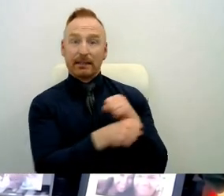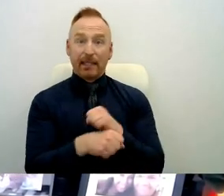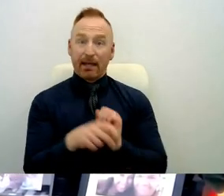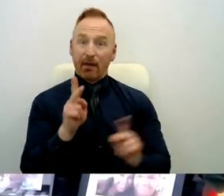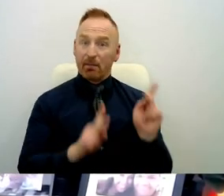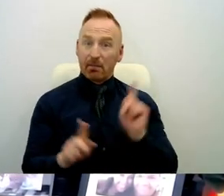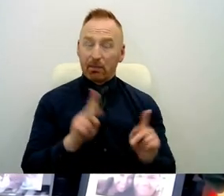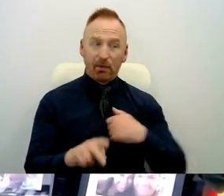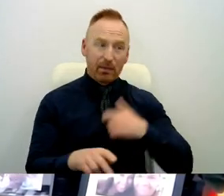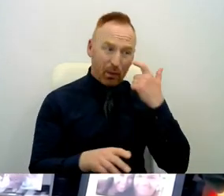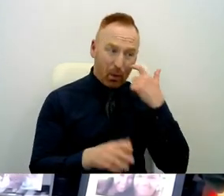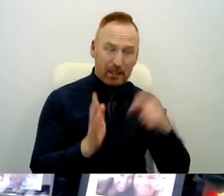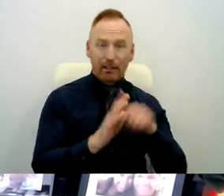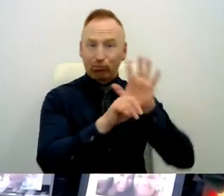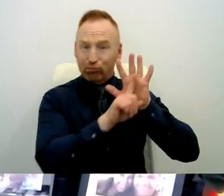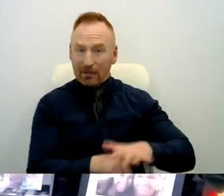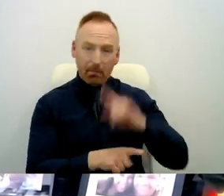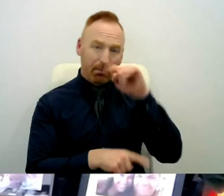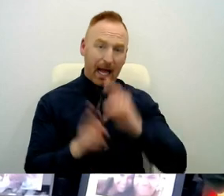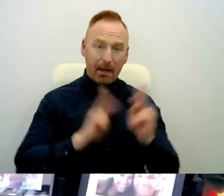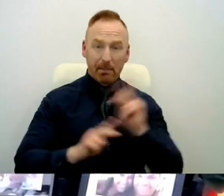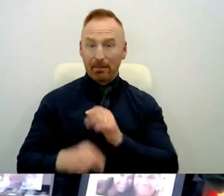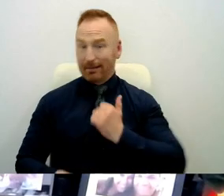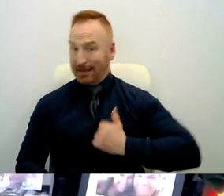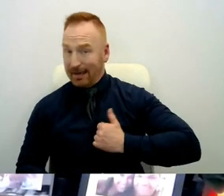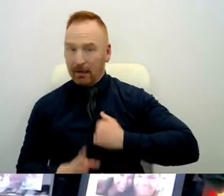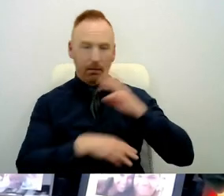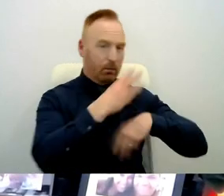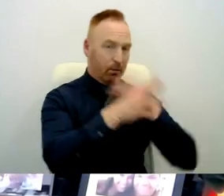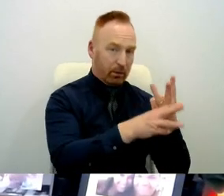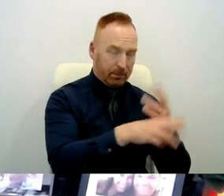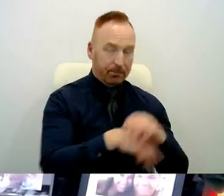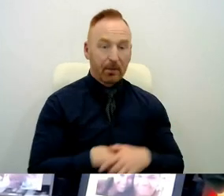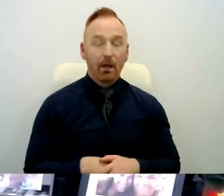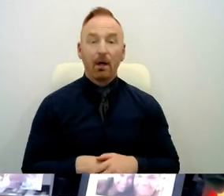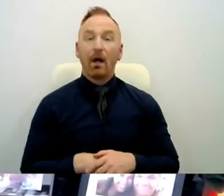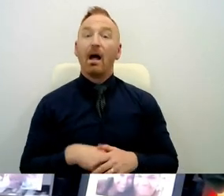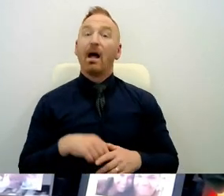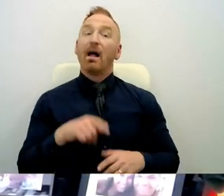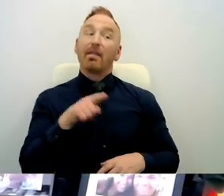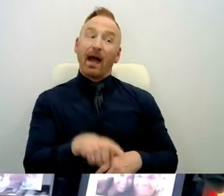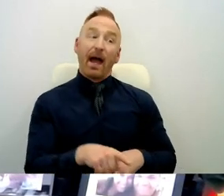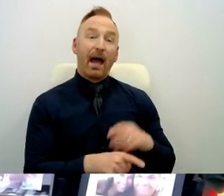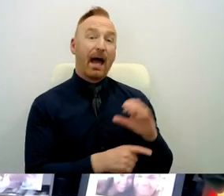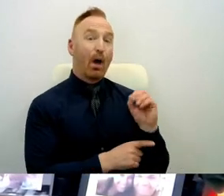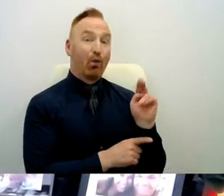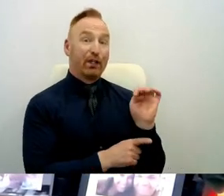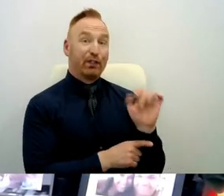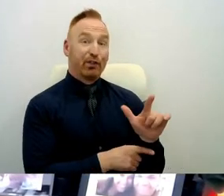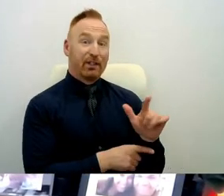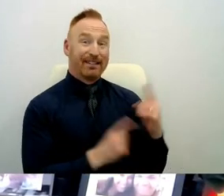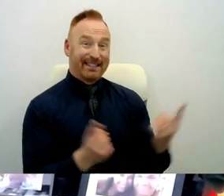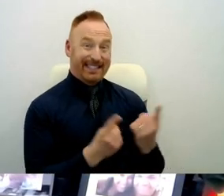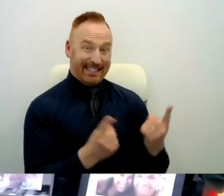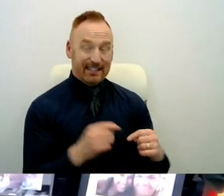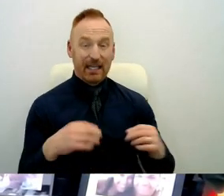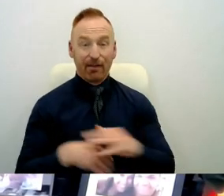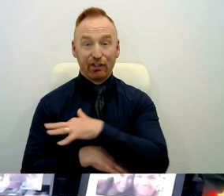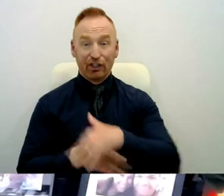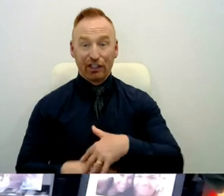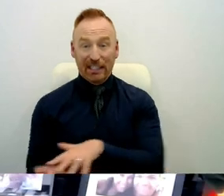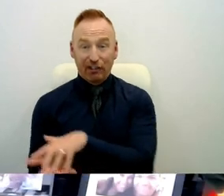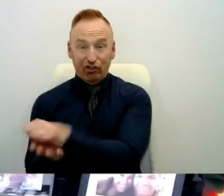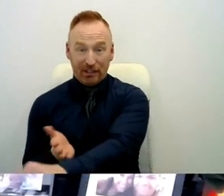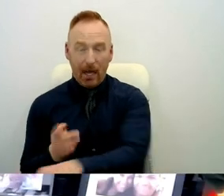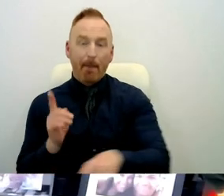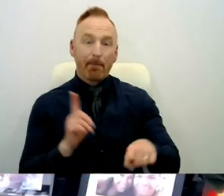to be seen in the ongoing oppression of Black people in Canada and around the world. The original sins of genocide of Indigenous